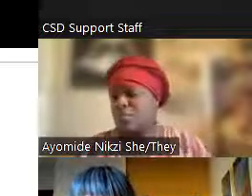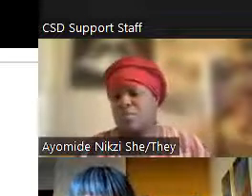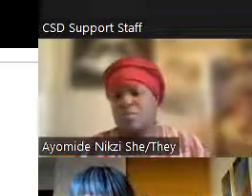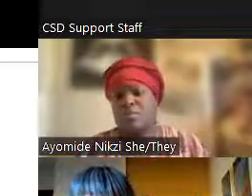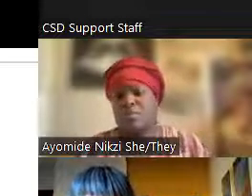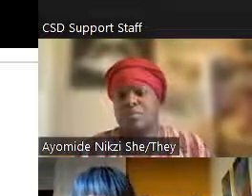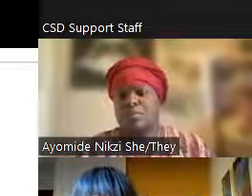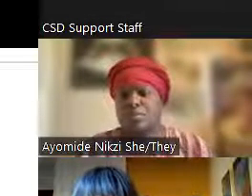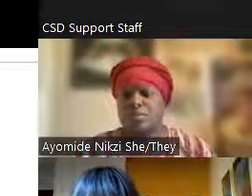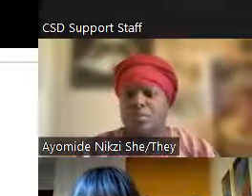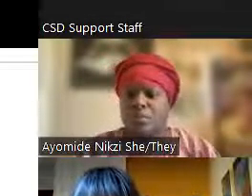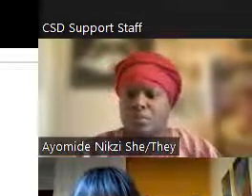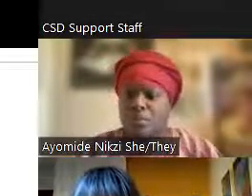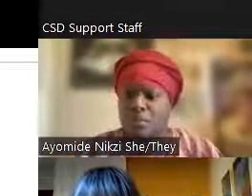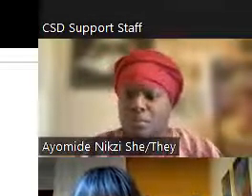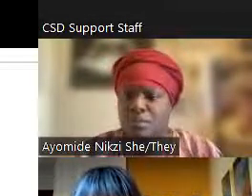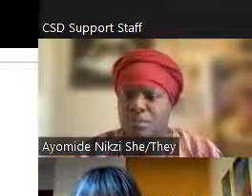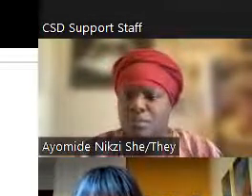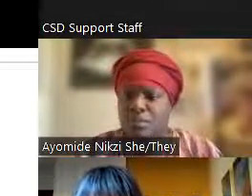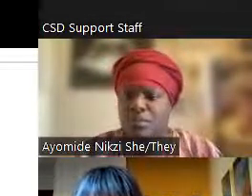Okay, thanks everyone.